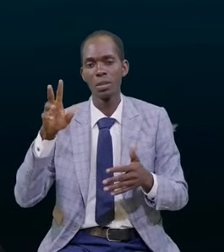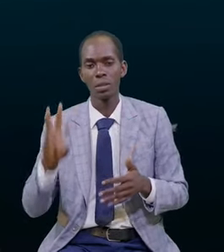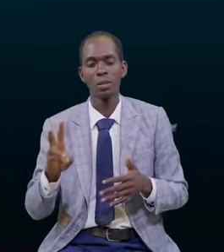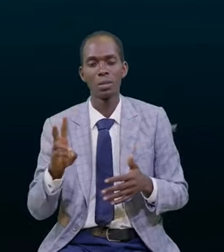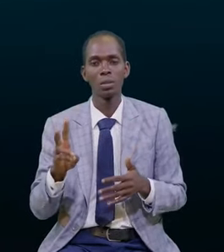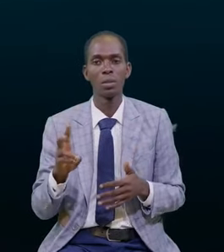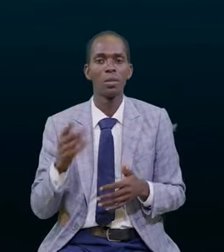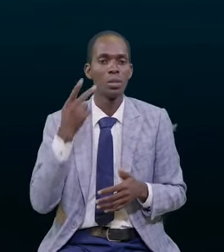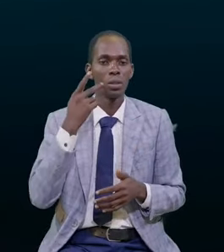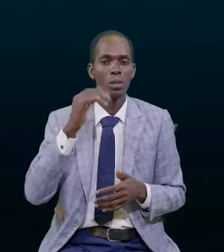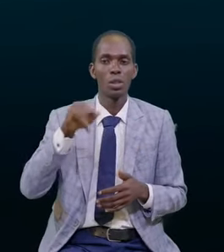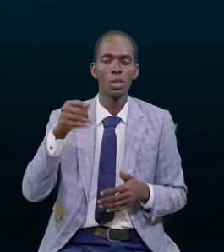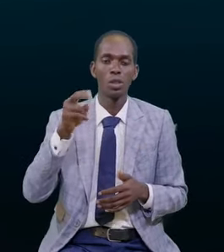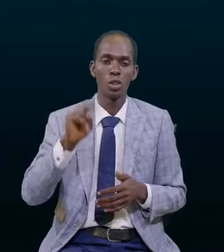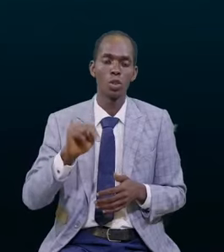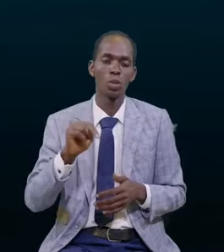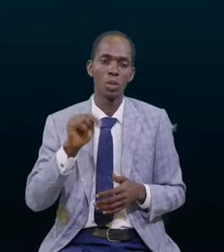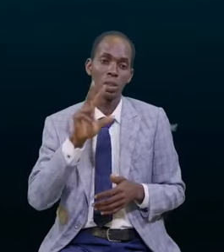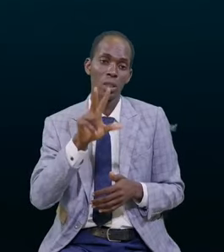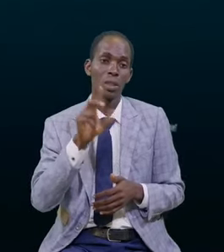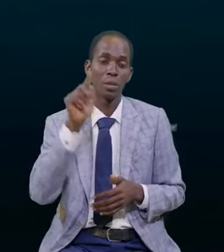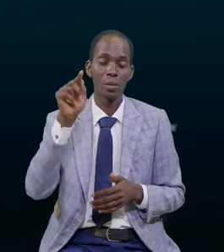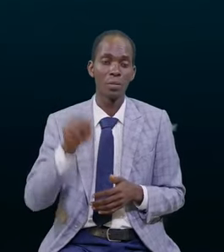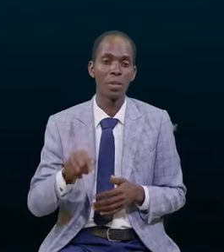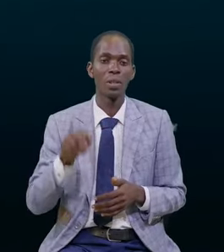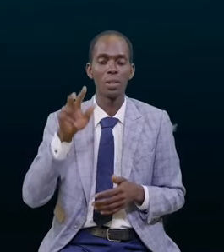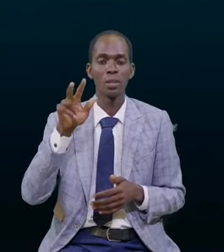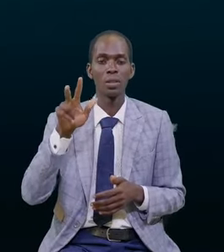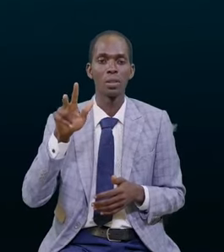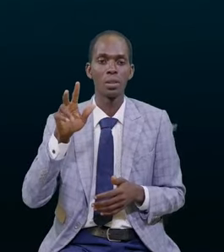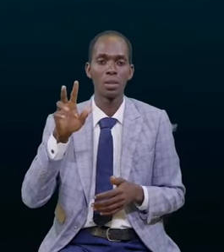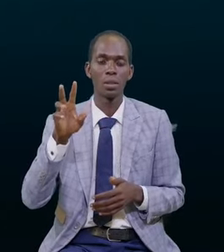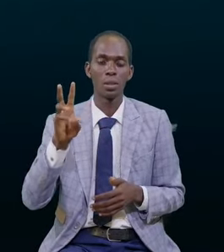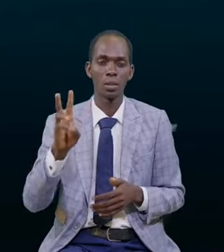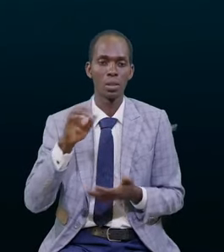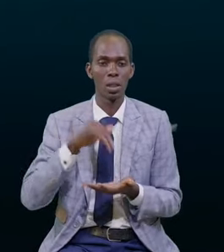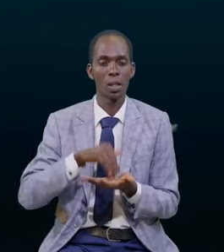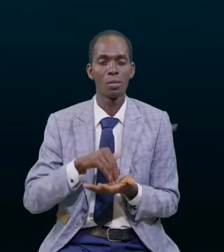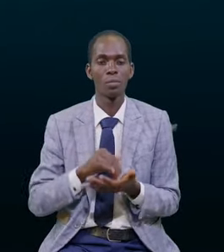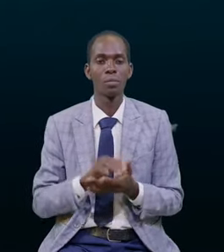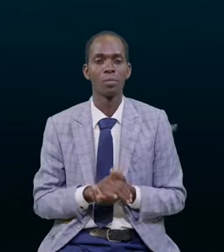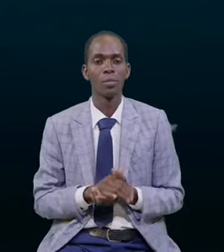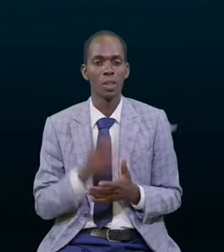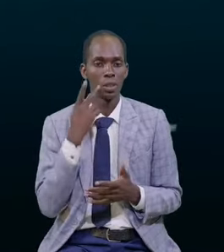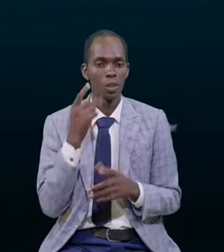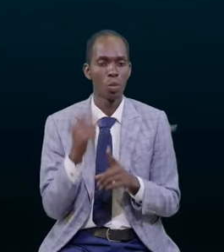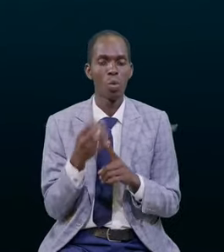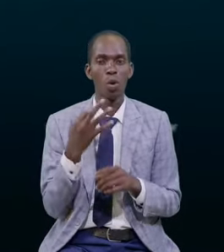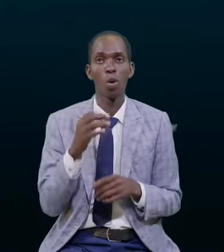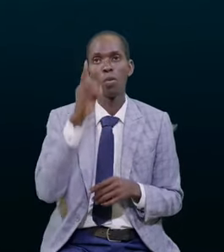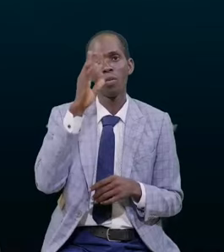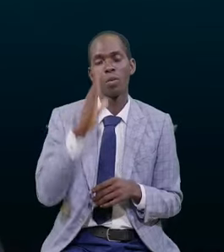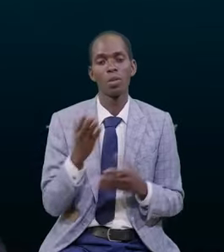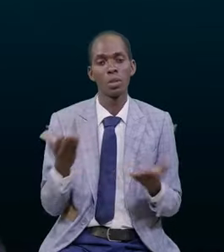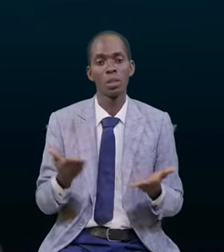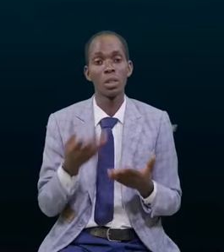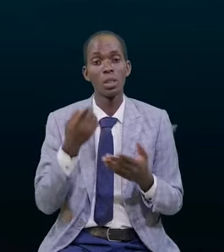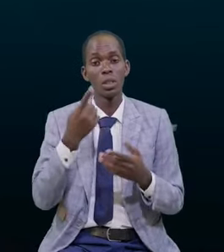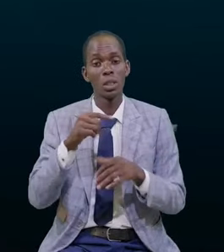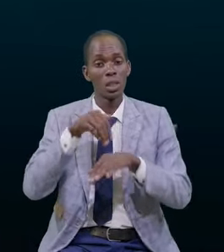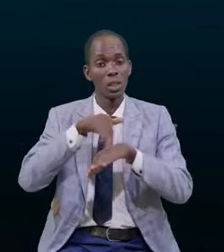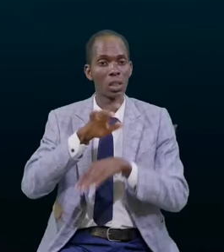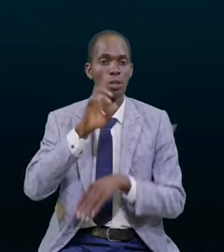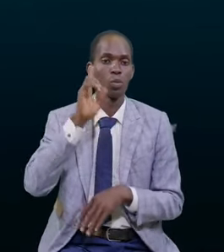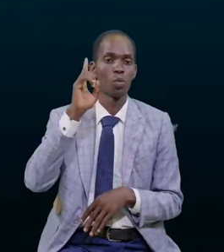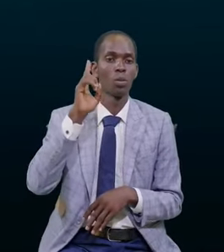John 10 and in verse 36 look at the word of God the sent one it says here say